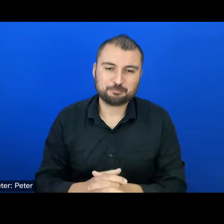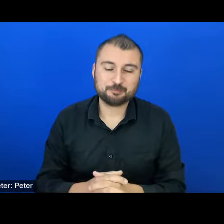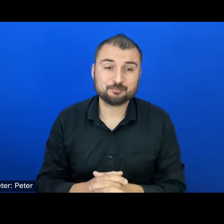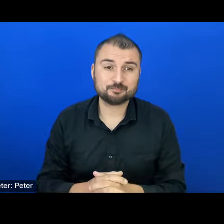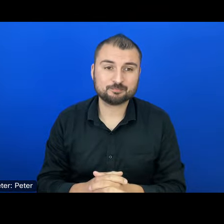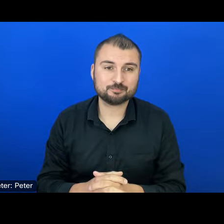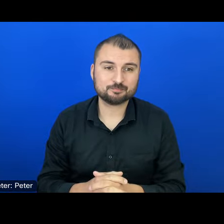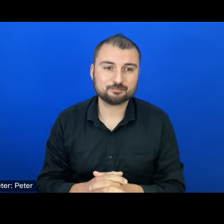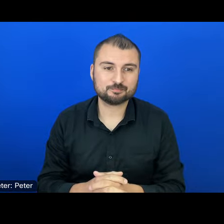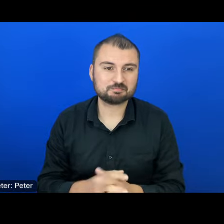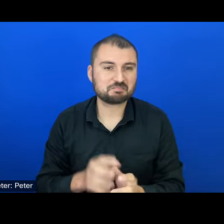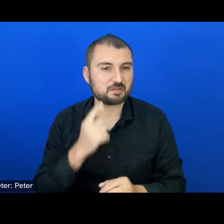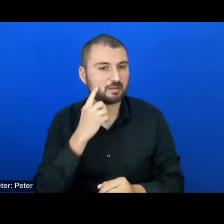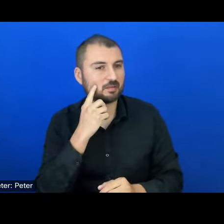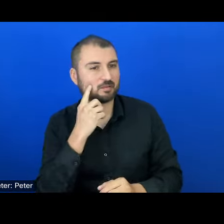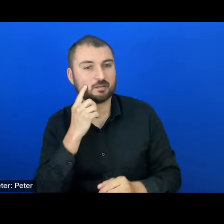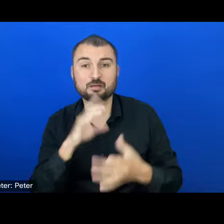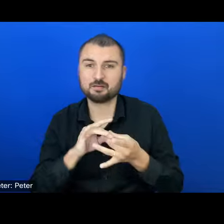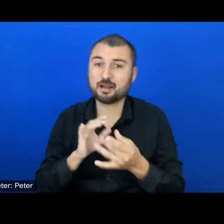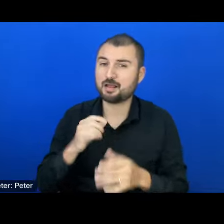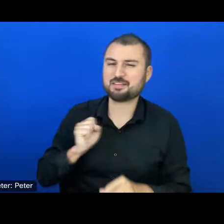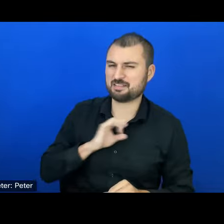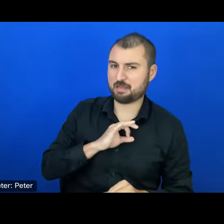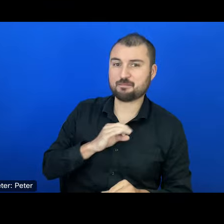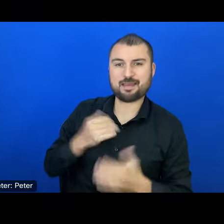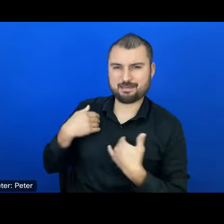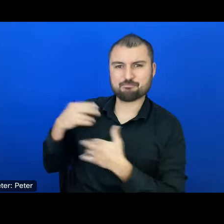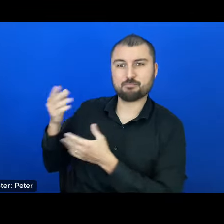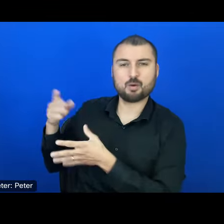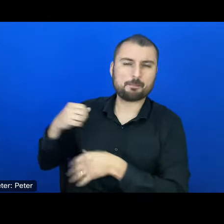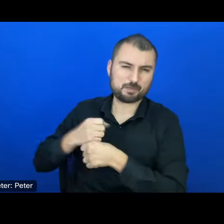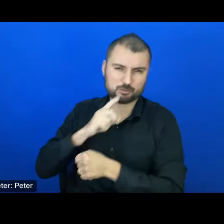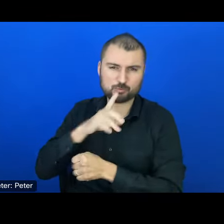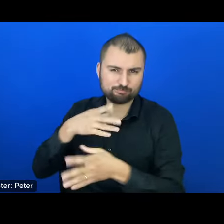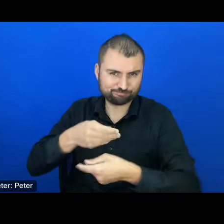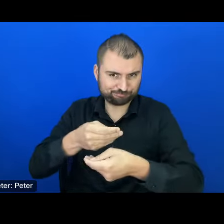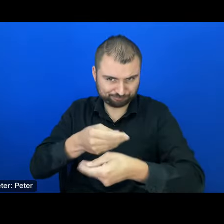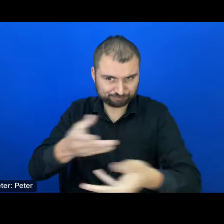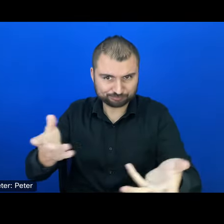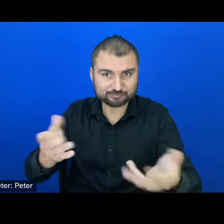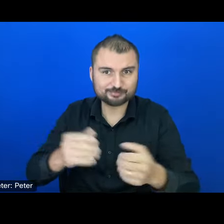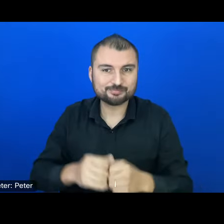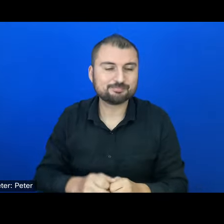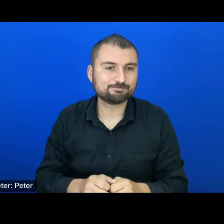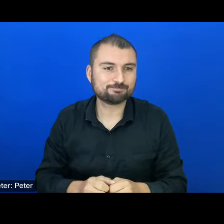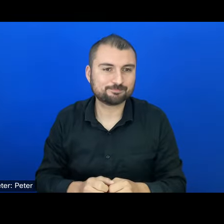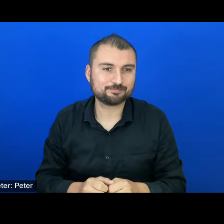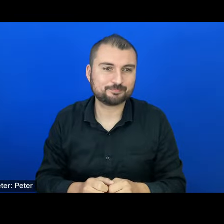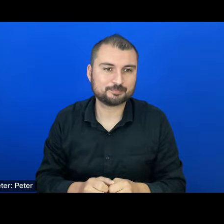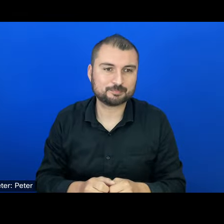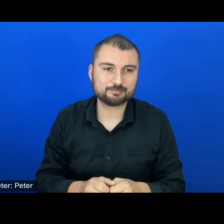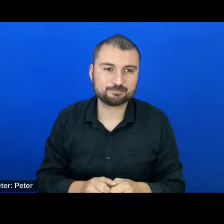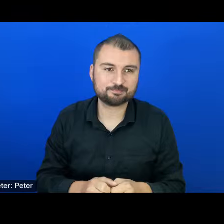I do not believe That that was the we've got it. impression that staff had that for you, so we'll make sure we get you all a copy of that. Okay, appreciate that.